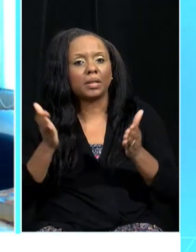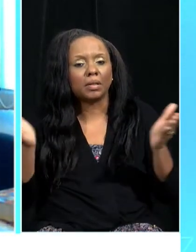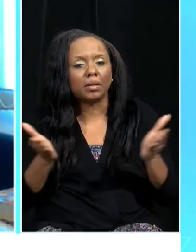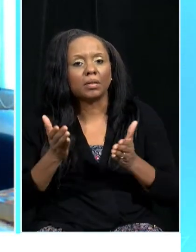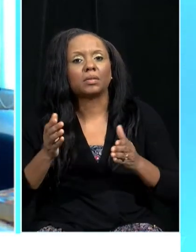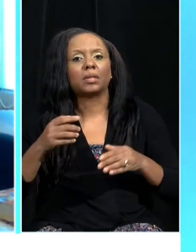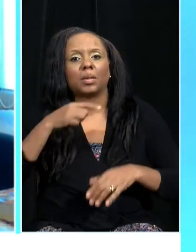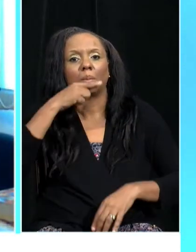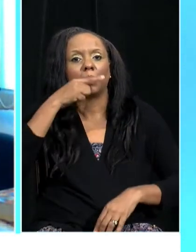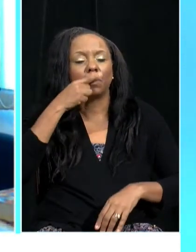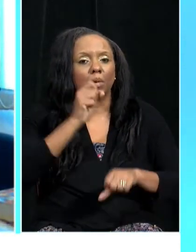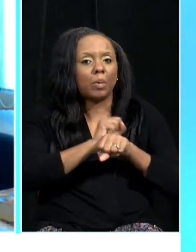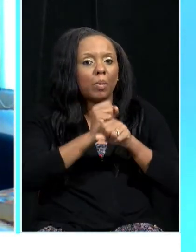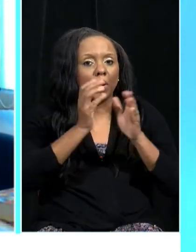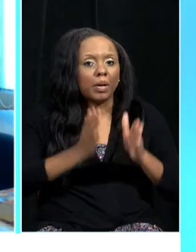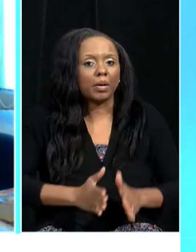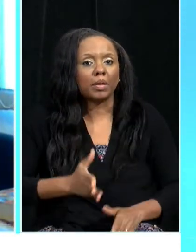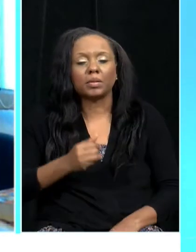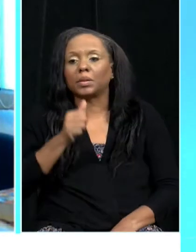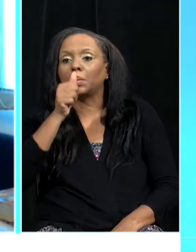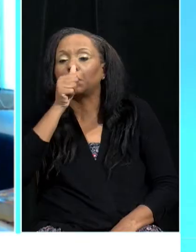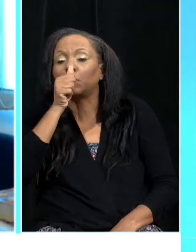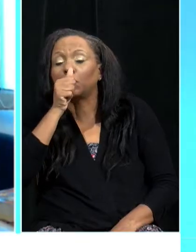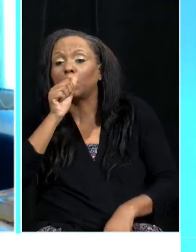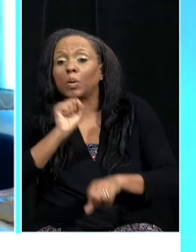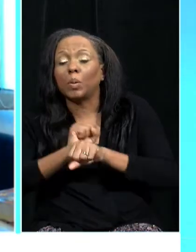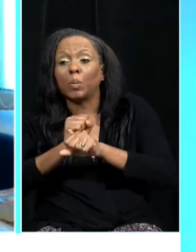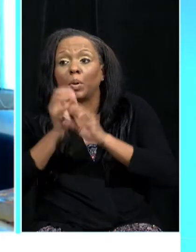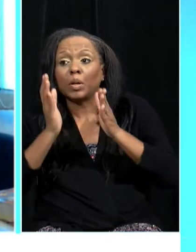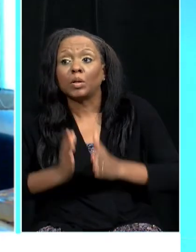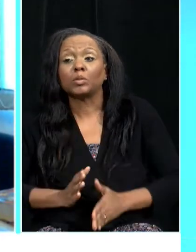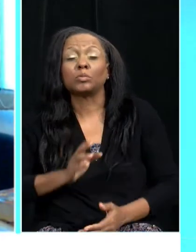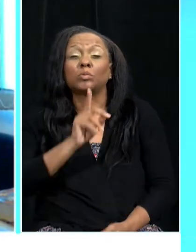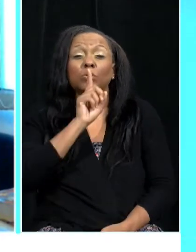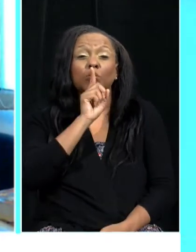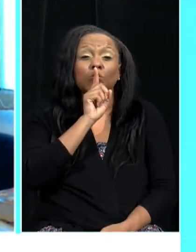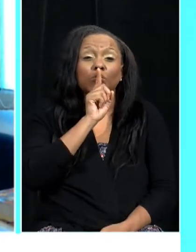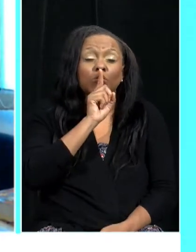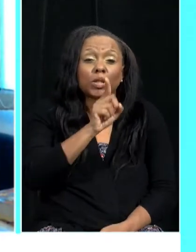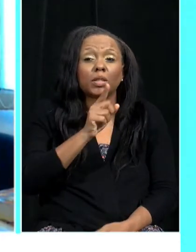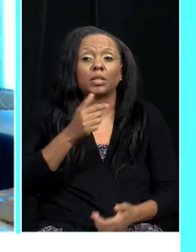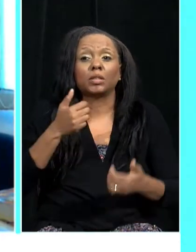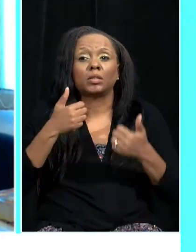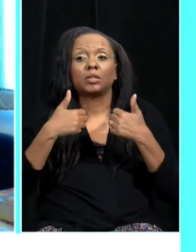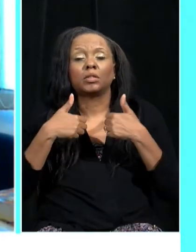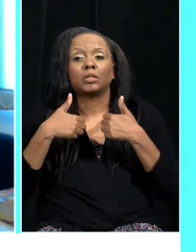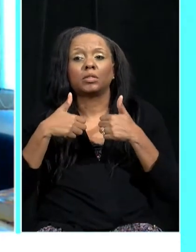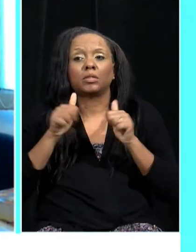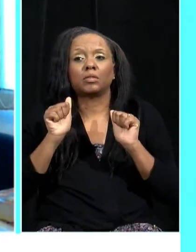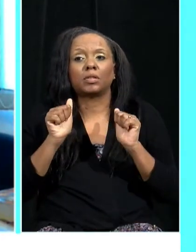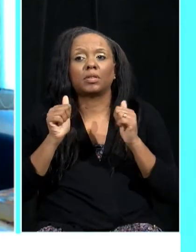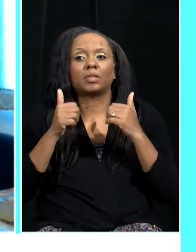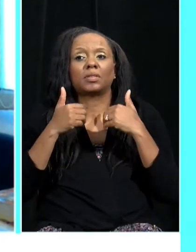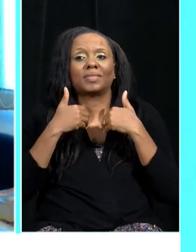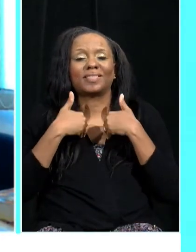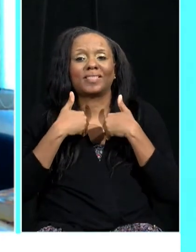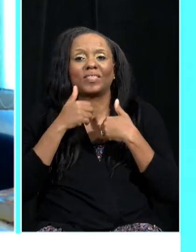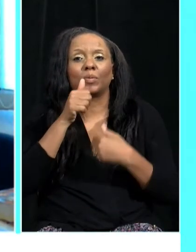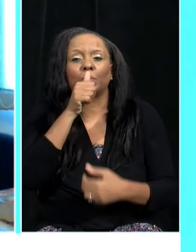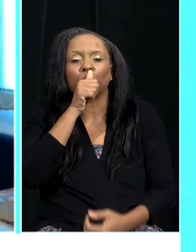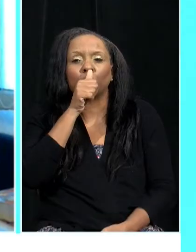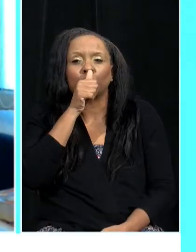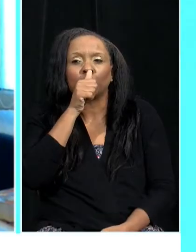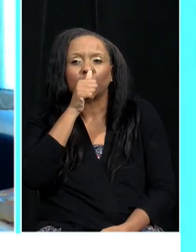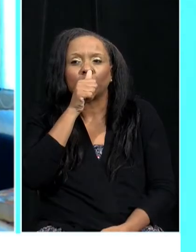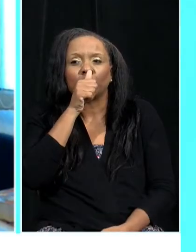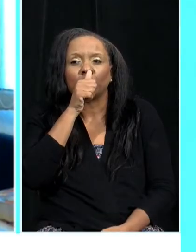workers and private workers to look towards um, securing private pension schemes. You remember a So the little while